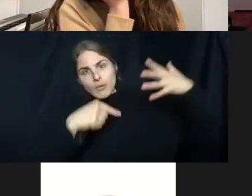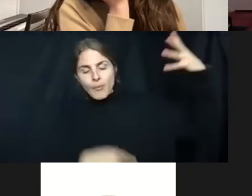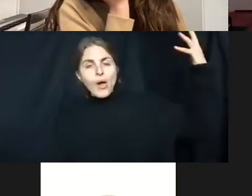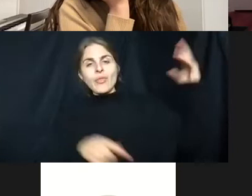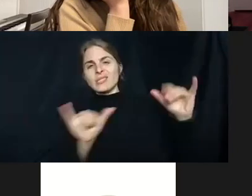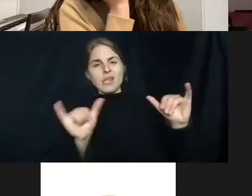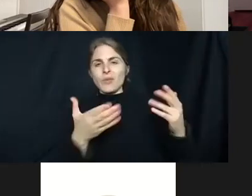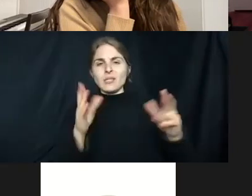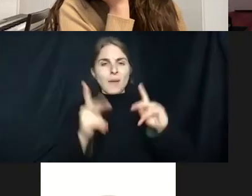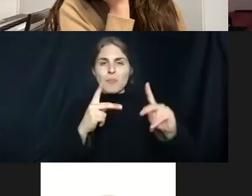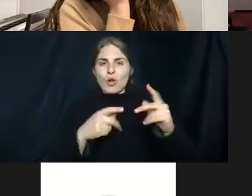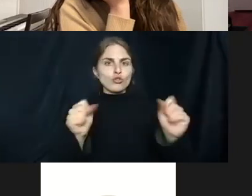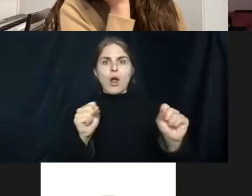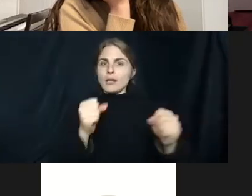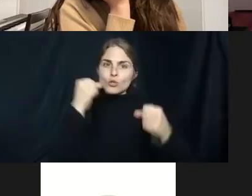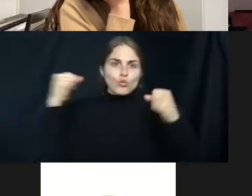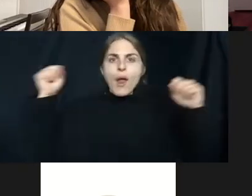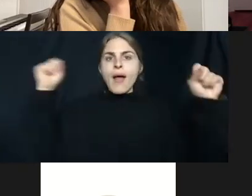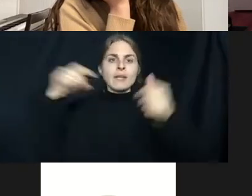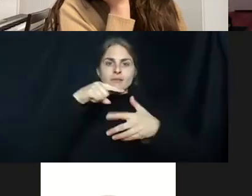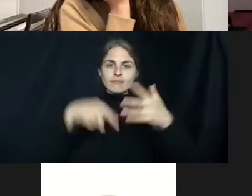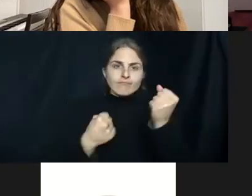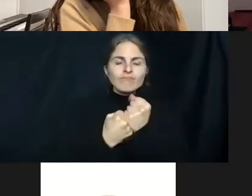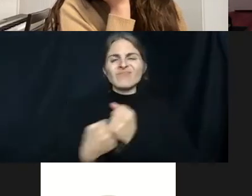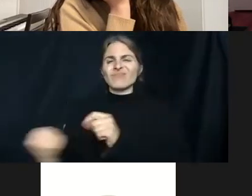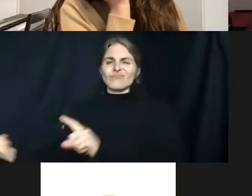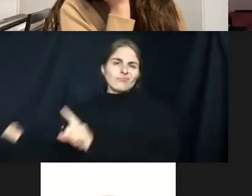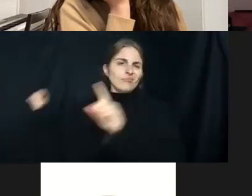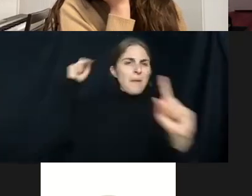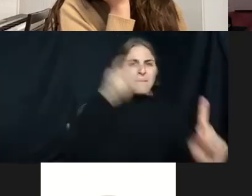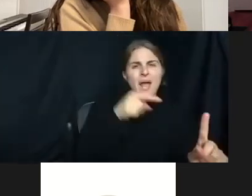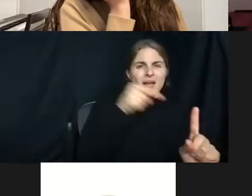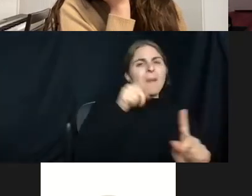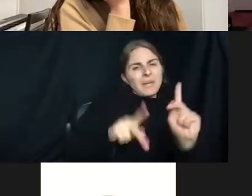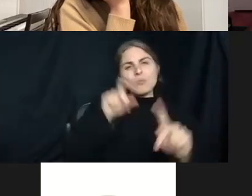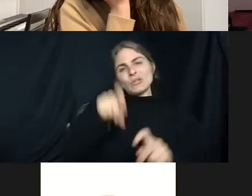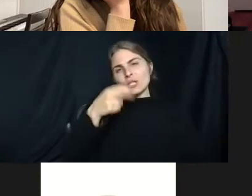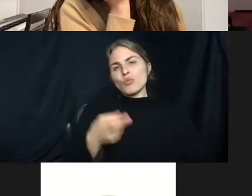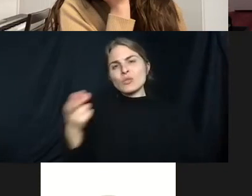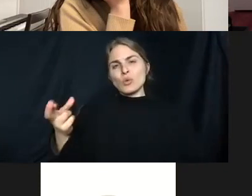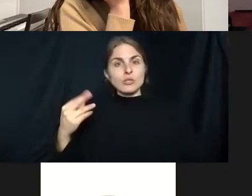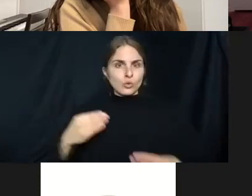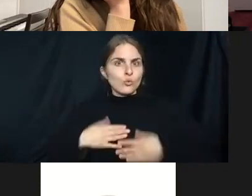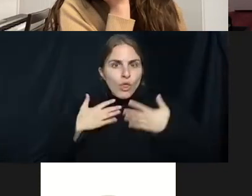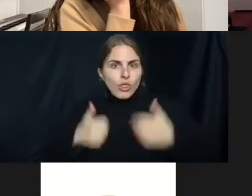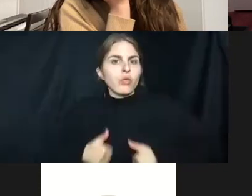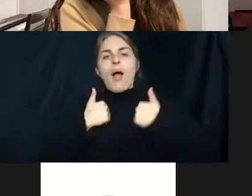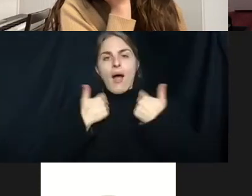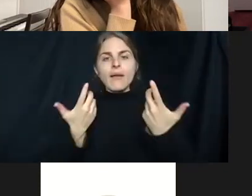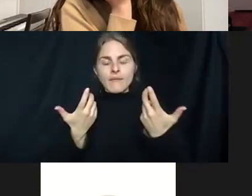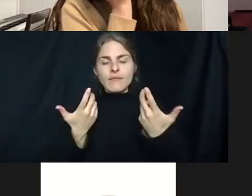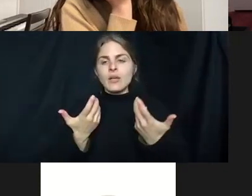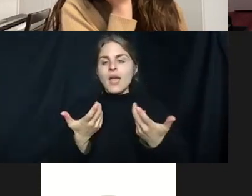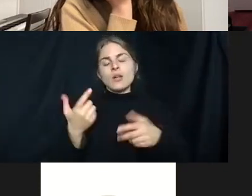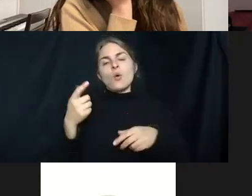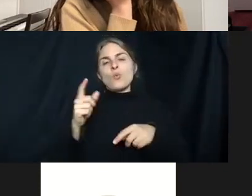are always rallying for. All roads lead back to there. People need the resources they need in order to thrive. And there's no way we can